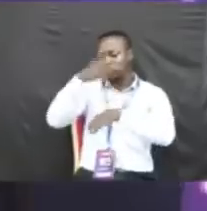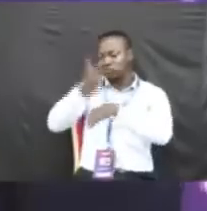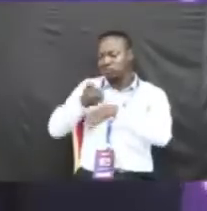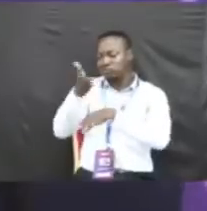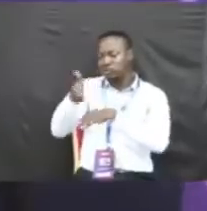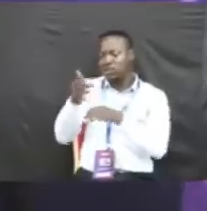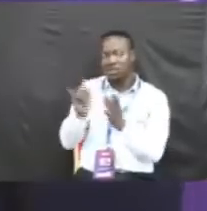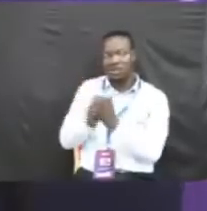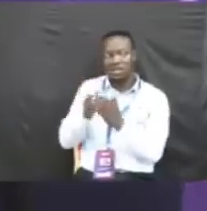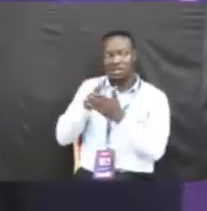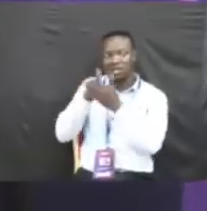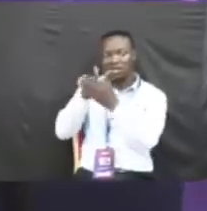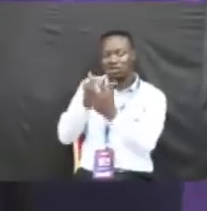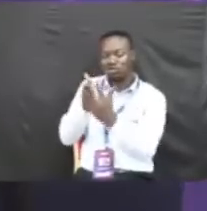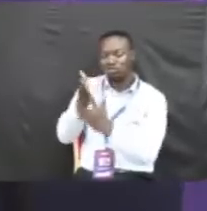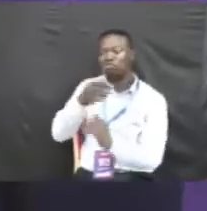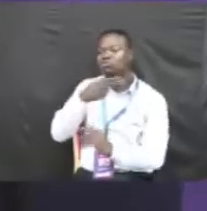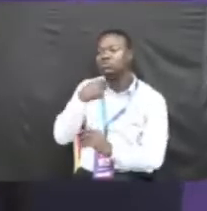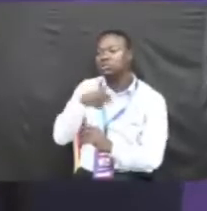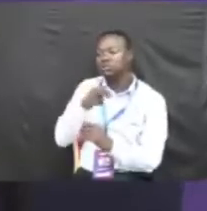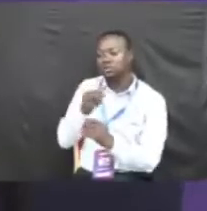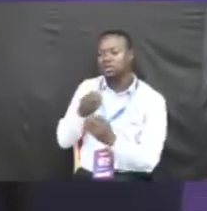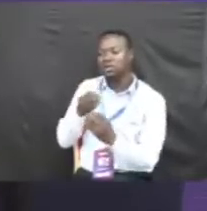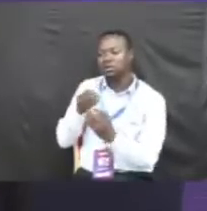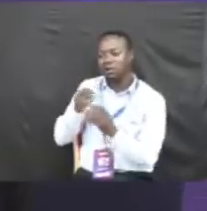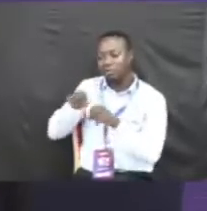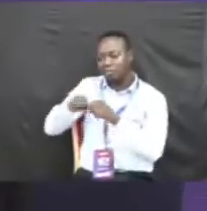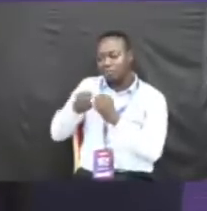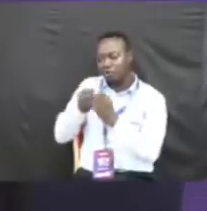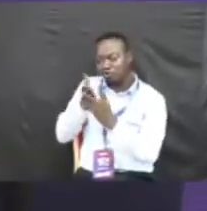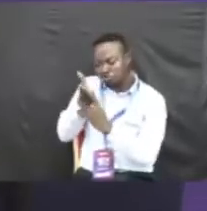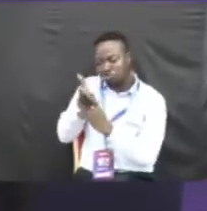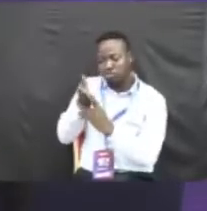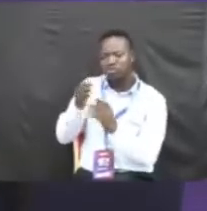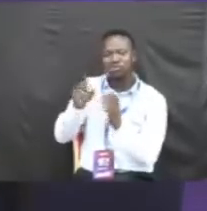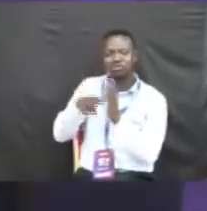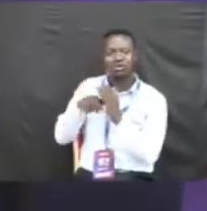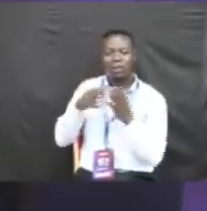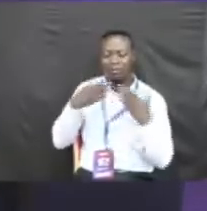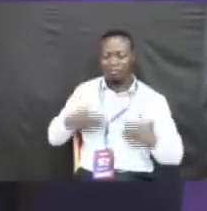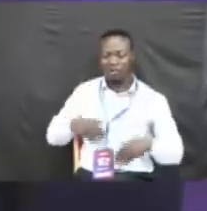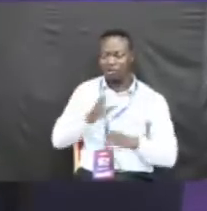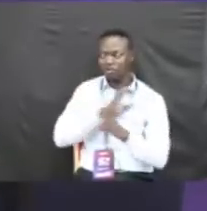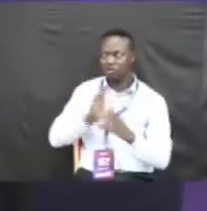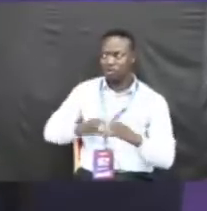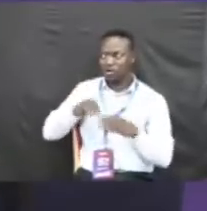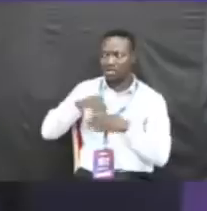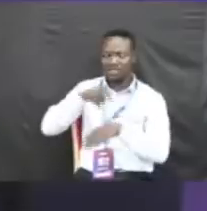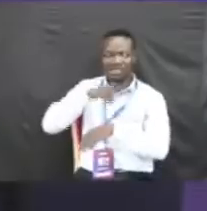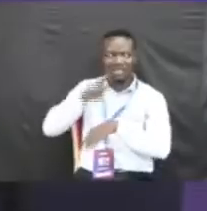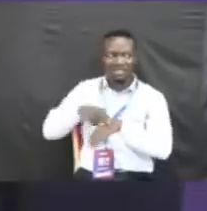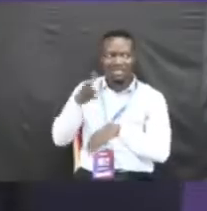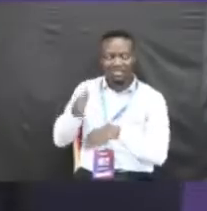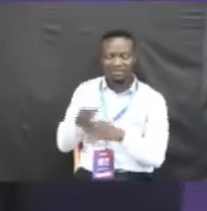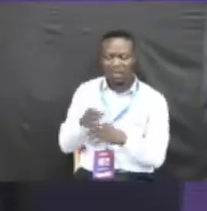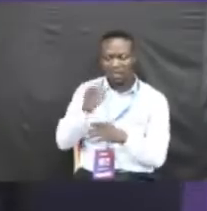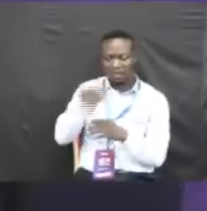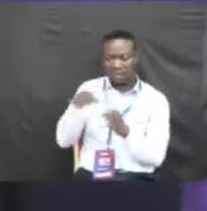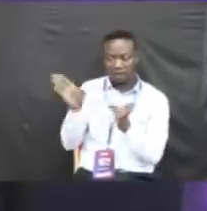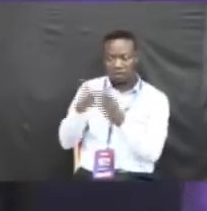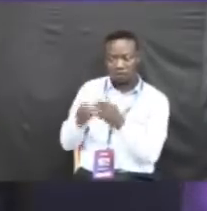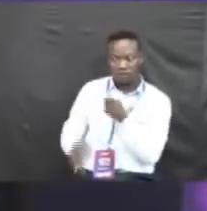spearheaded under ministerial breakthrough for the body of Christ in our nation. The